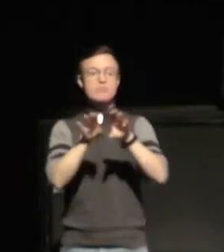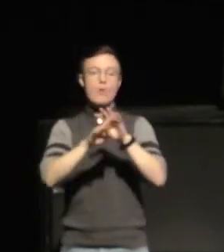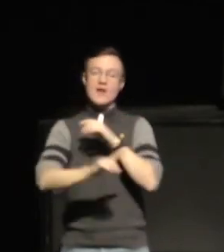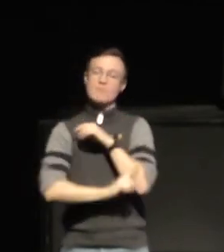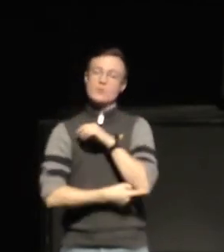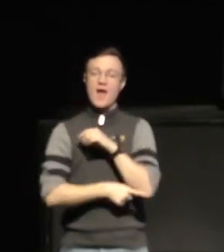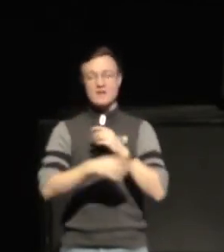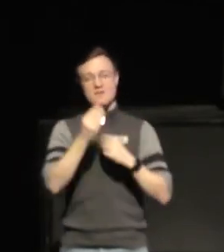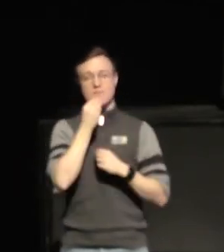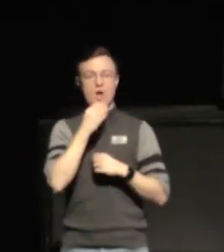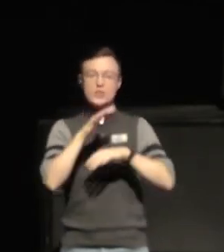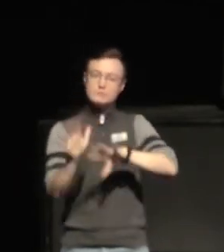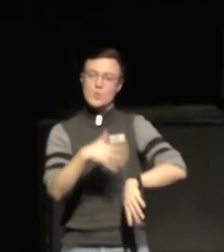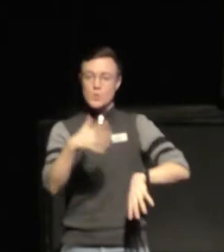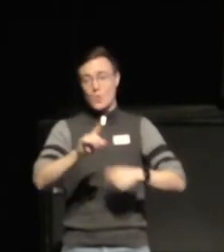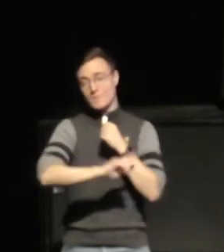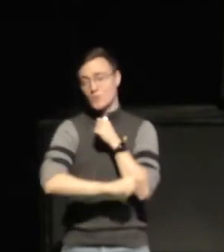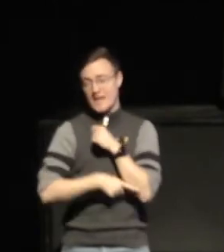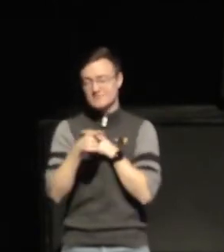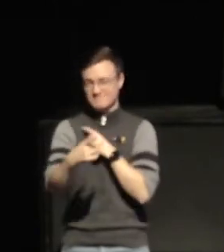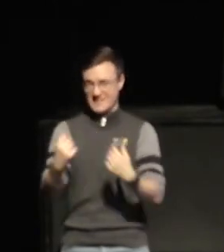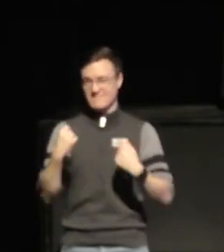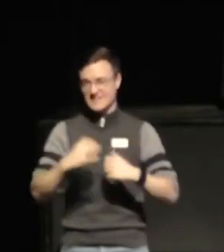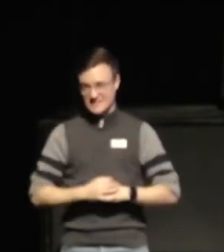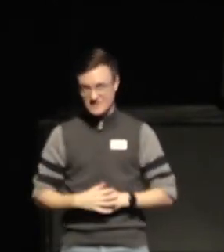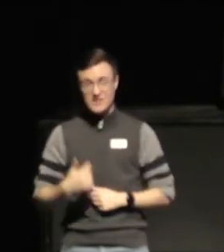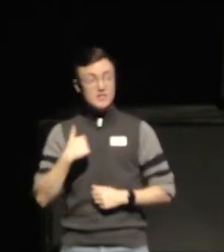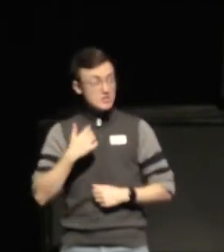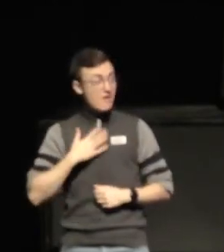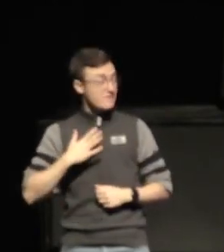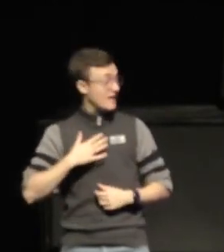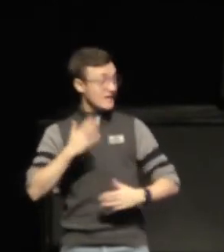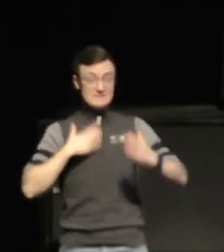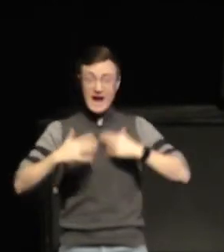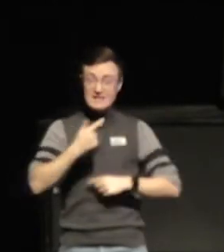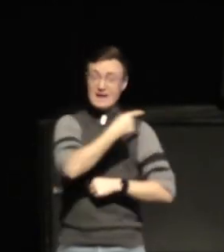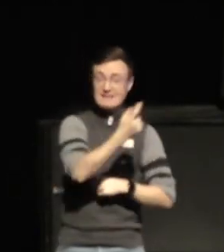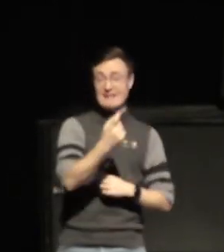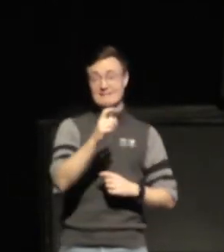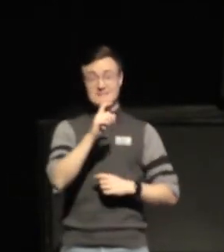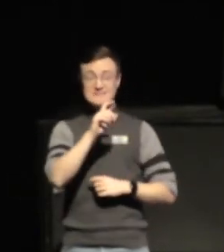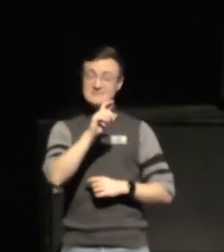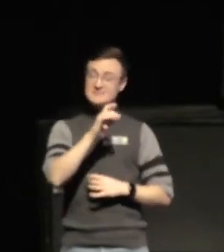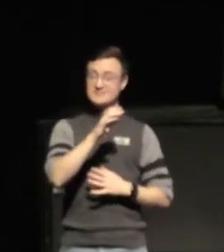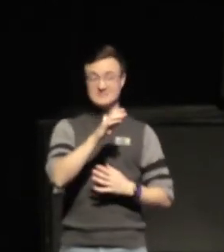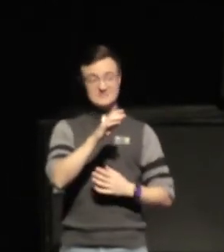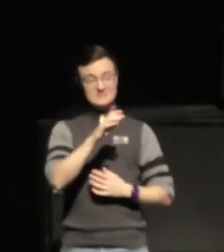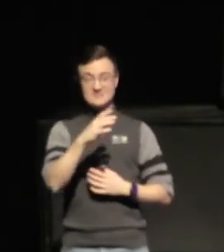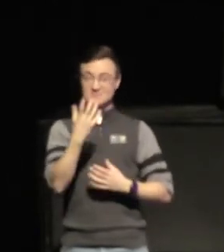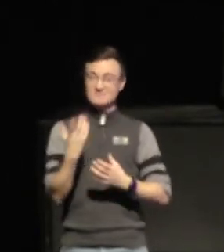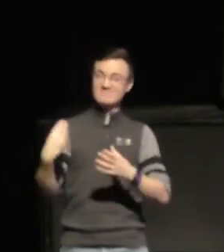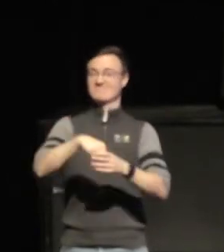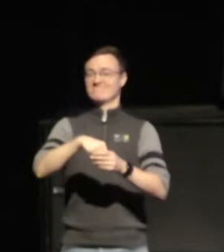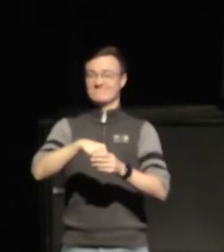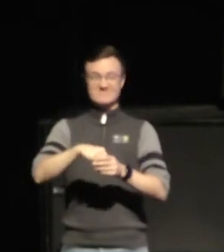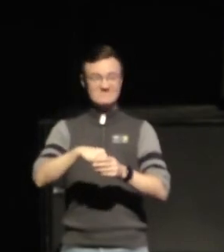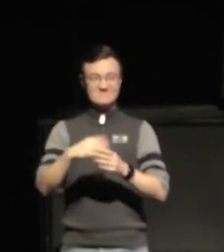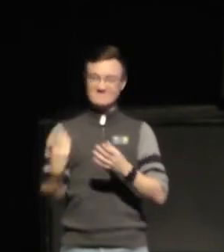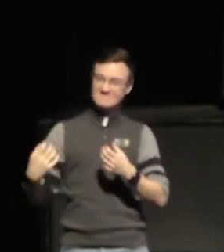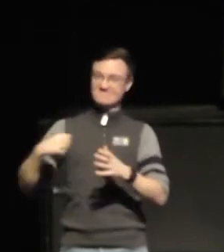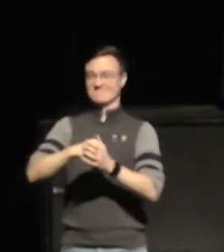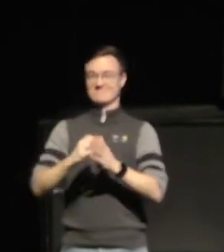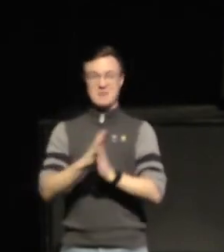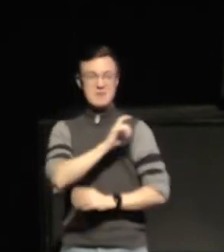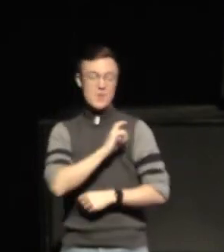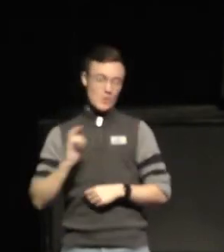agroecological food production model. So yeah, I wanted to invite people to join our campaigns